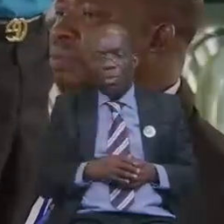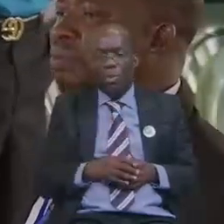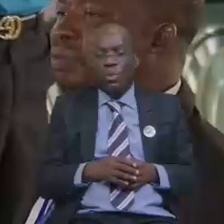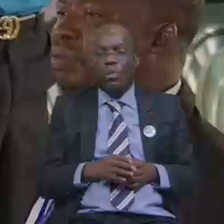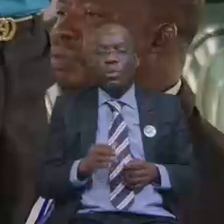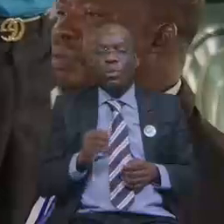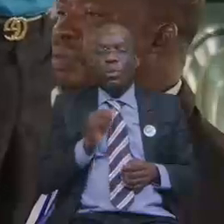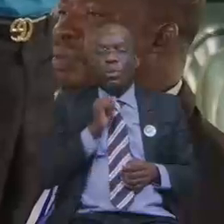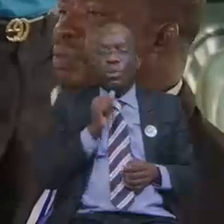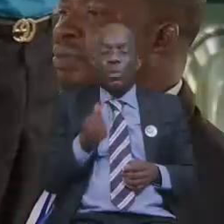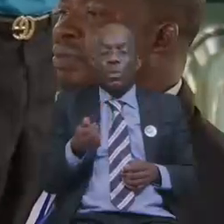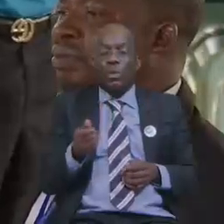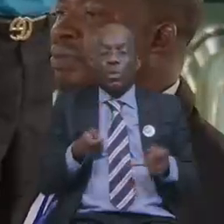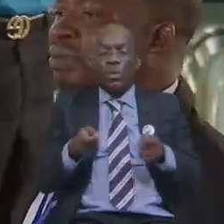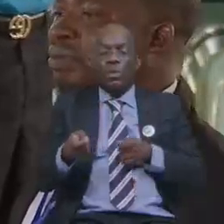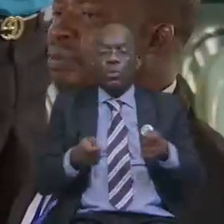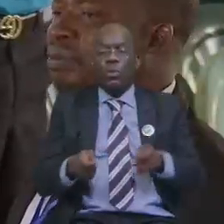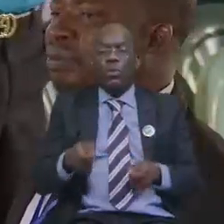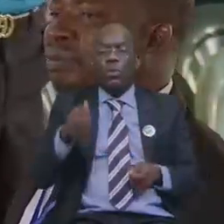uncontrollable self totally.